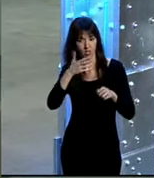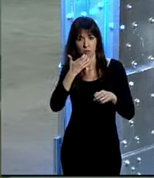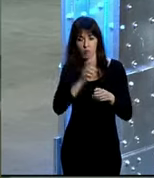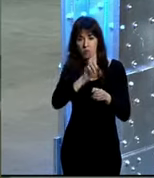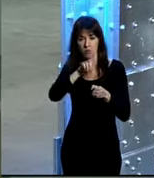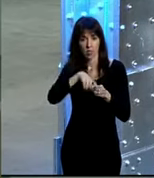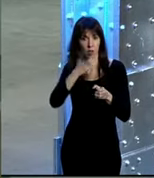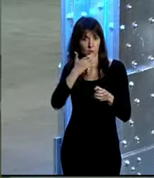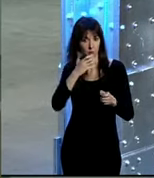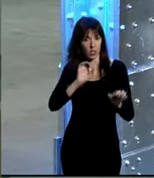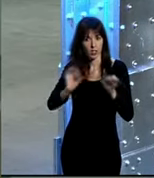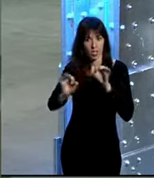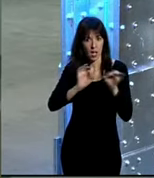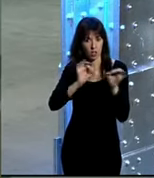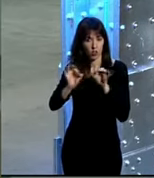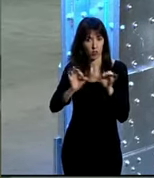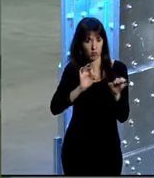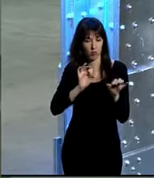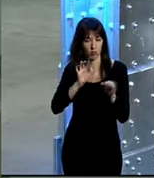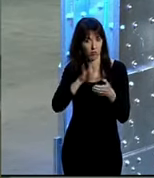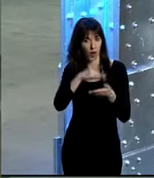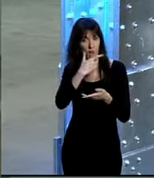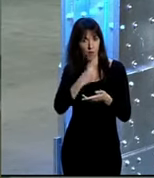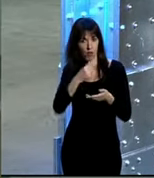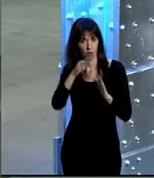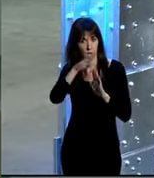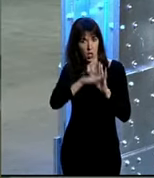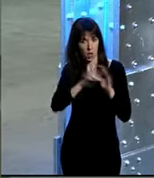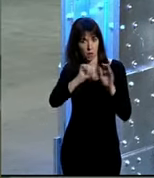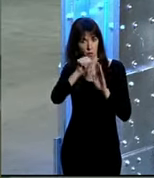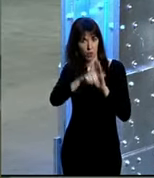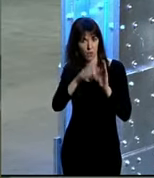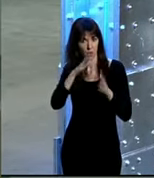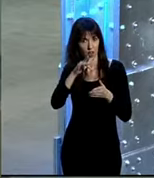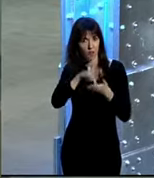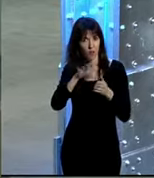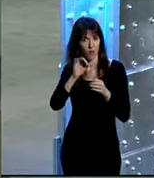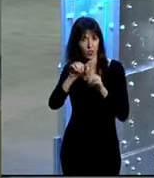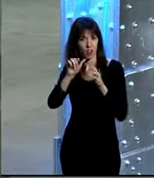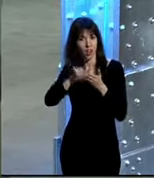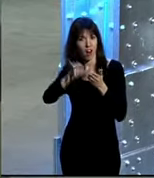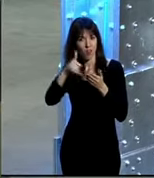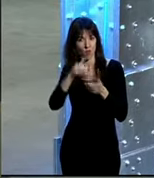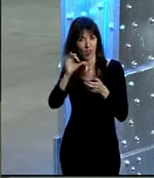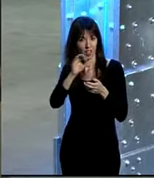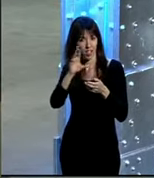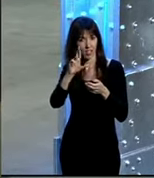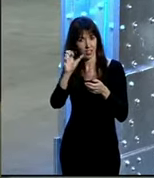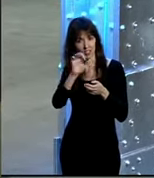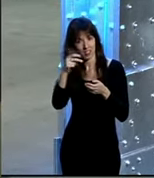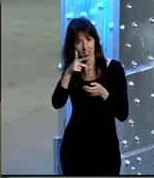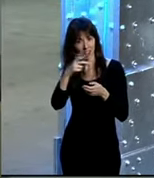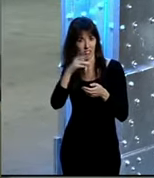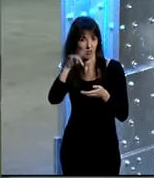in Spain, in Alicante, and it's already taking part in pieces of theatre. It's